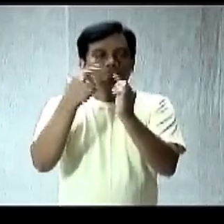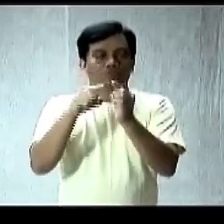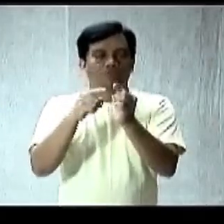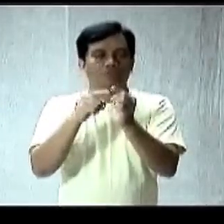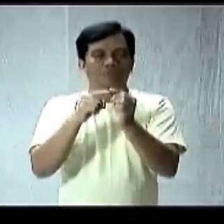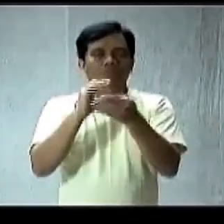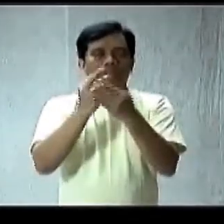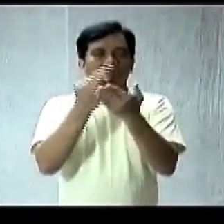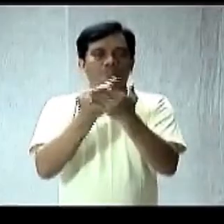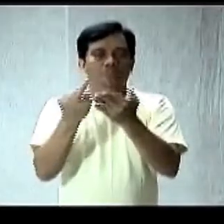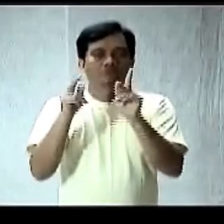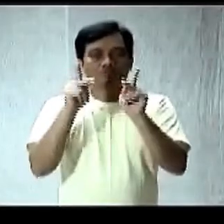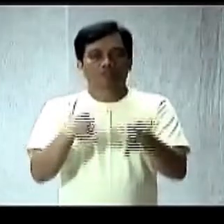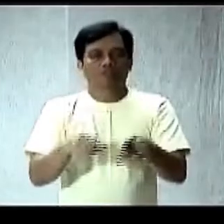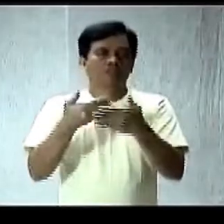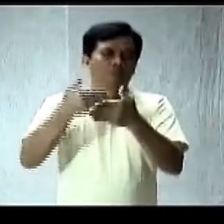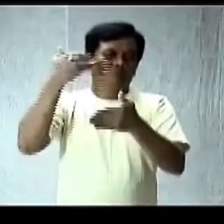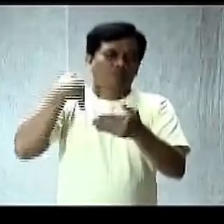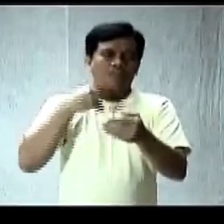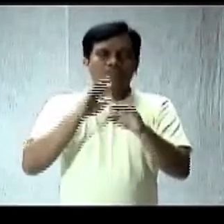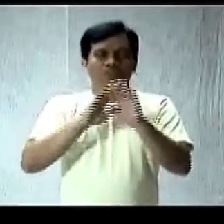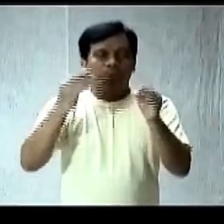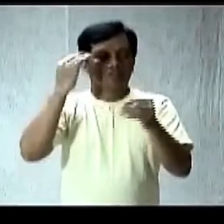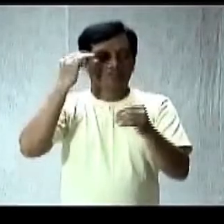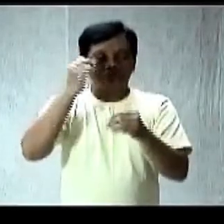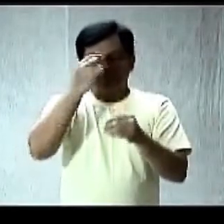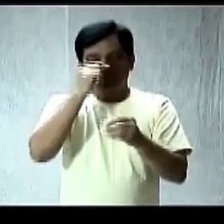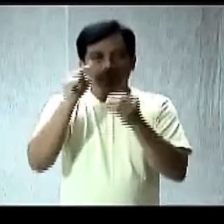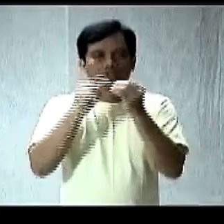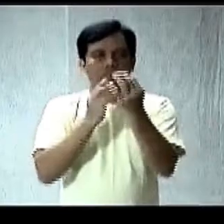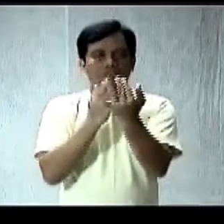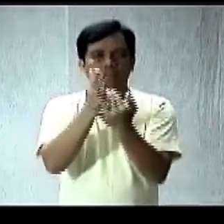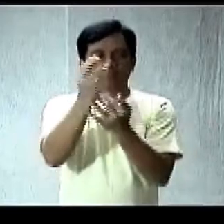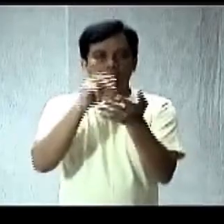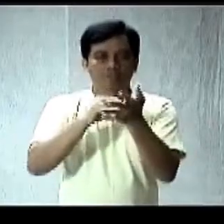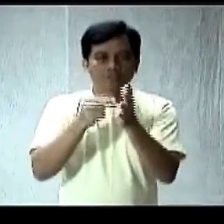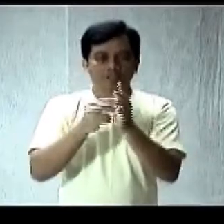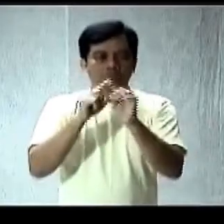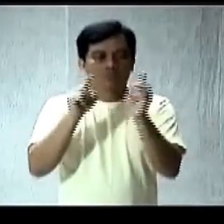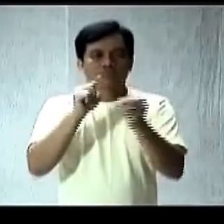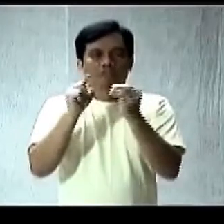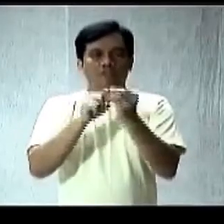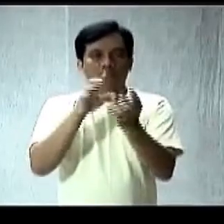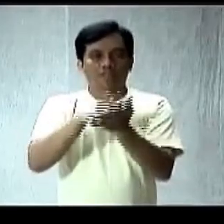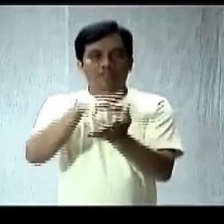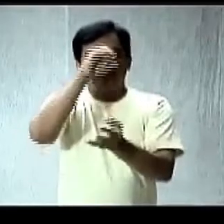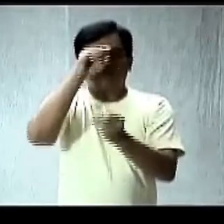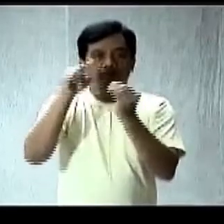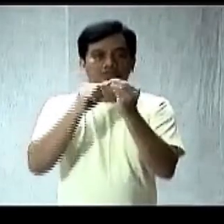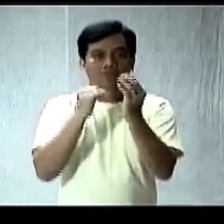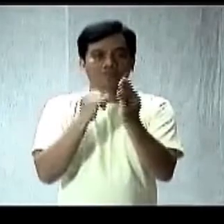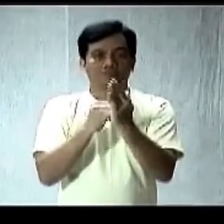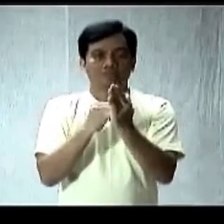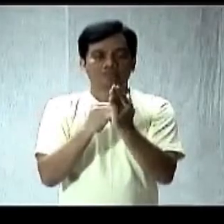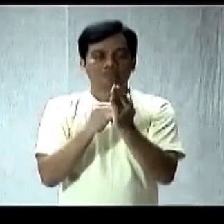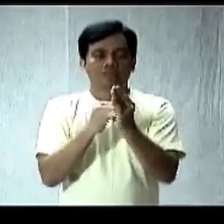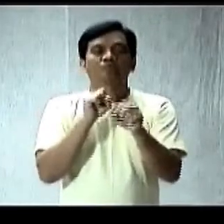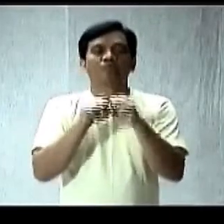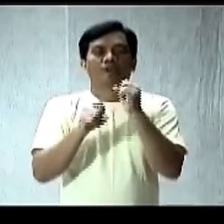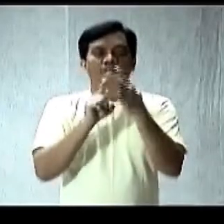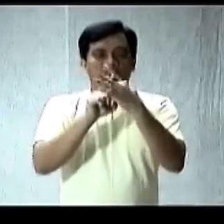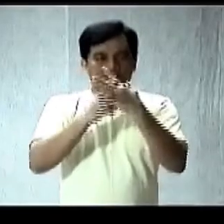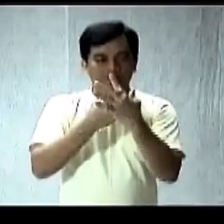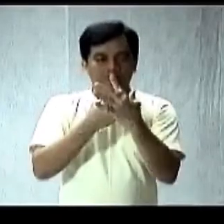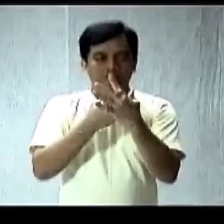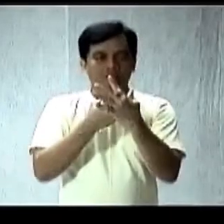person. Before, I do not understand what accessibility means. But when I learned about it,